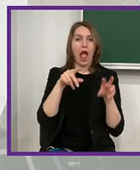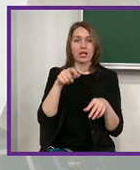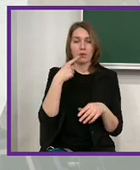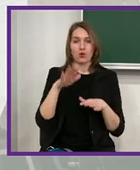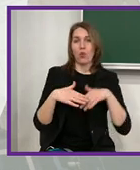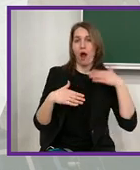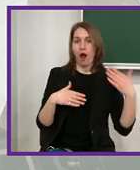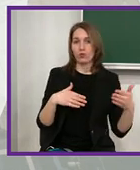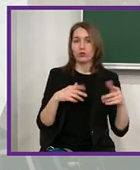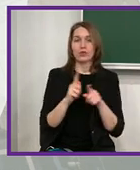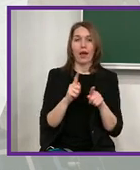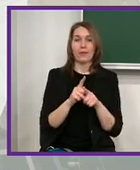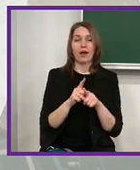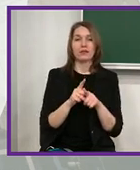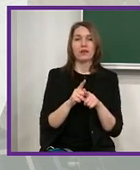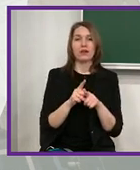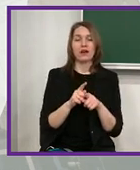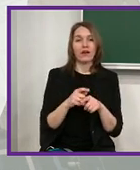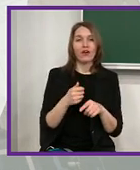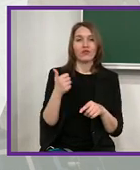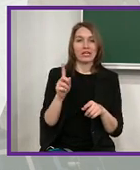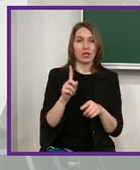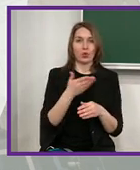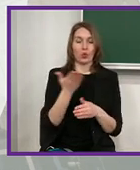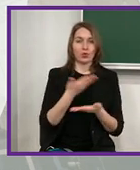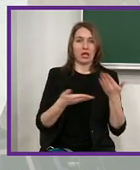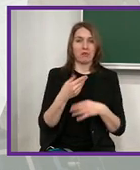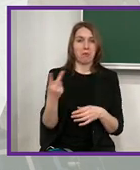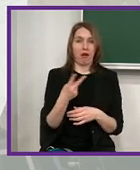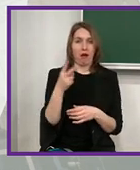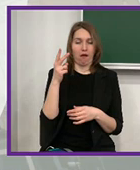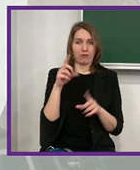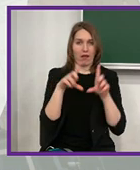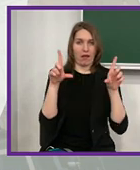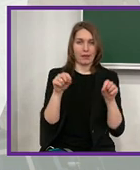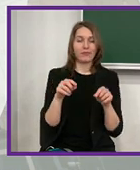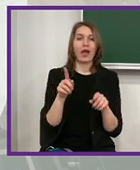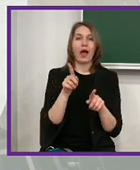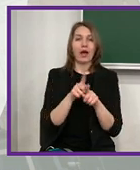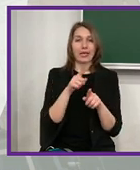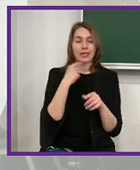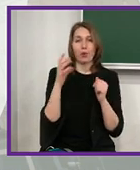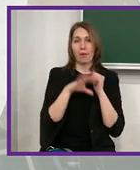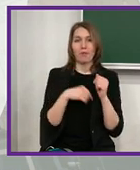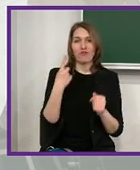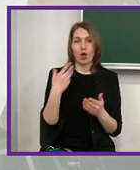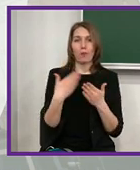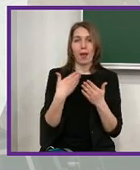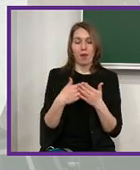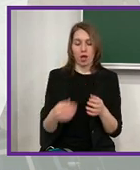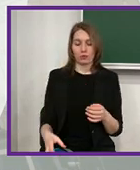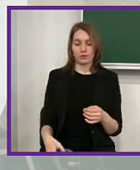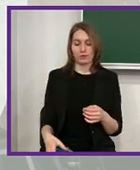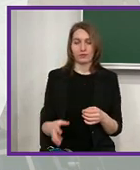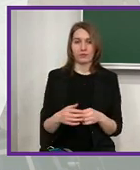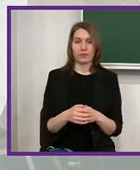So I wanted to finish with an example. It's a hypothetical example drawn from some companies I worked with, but